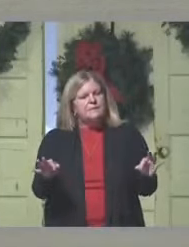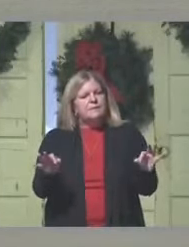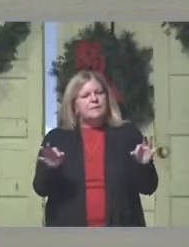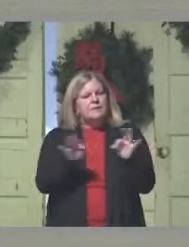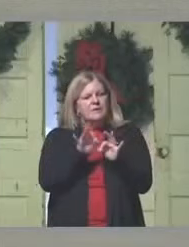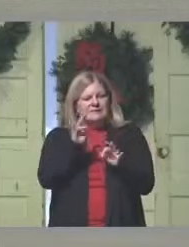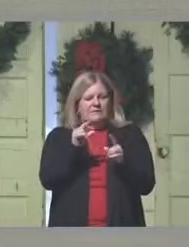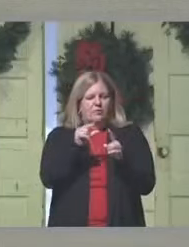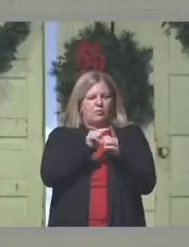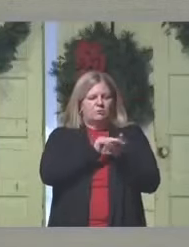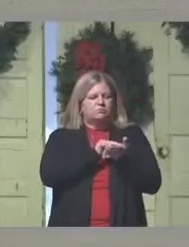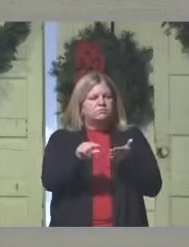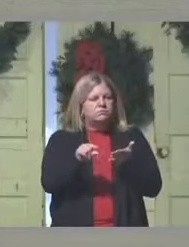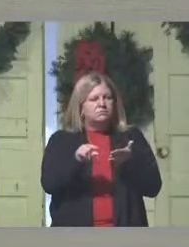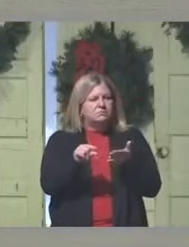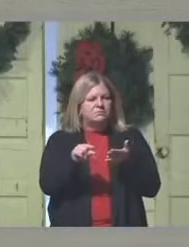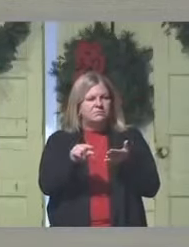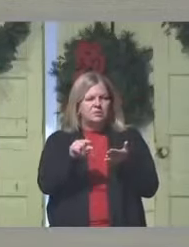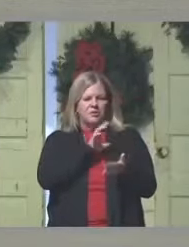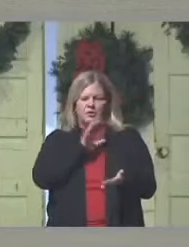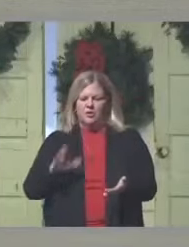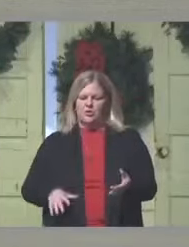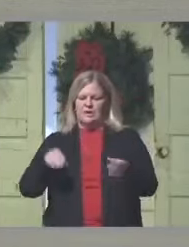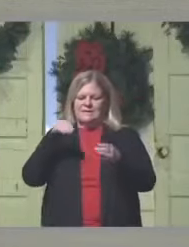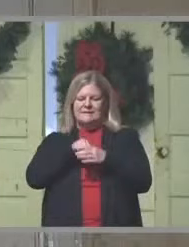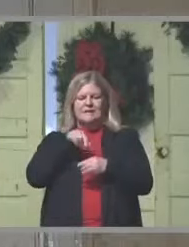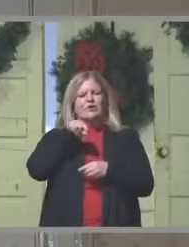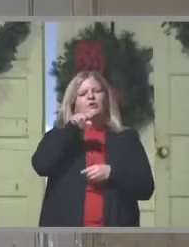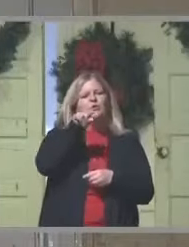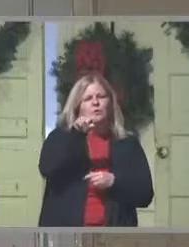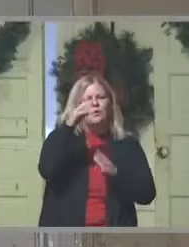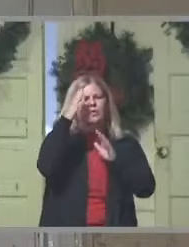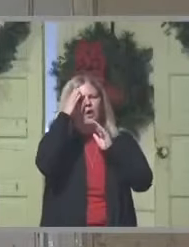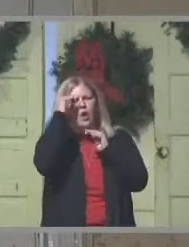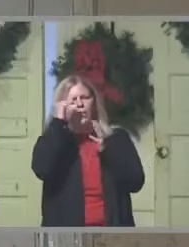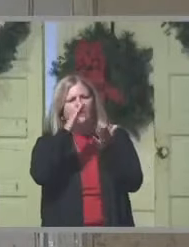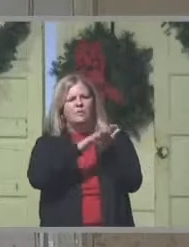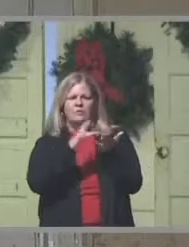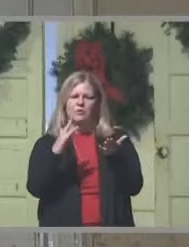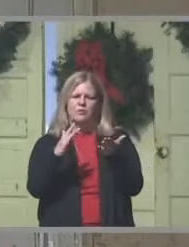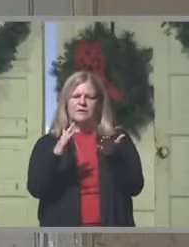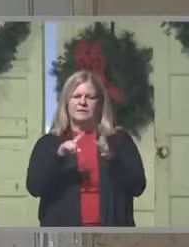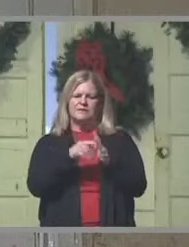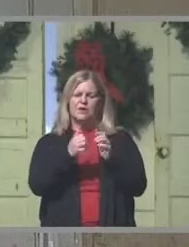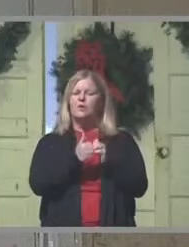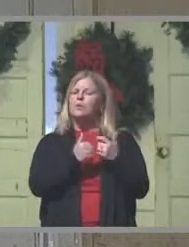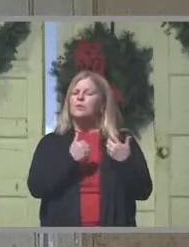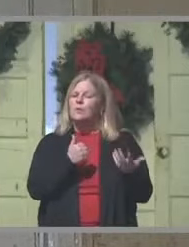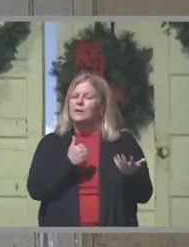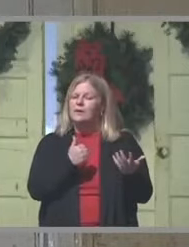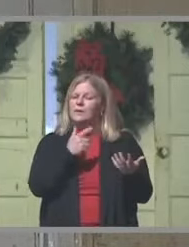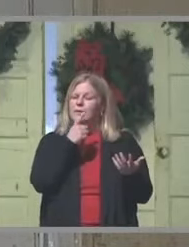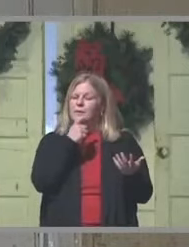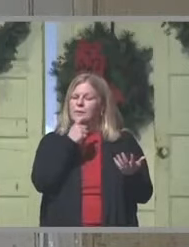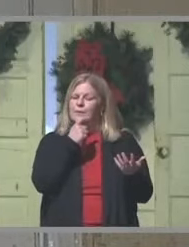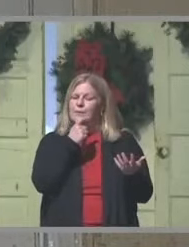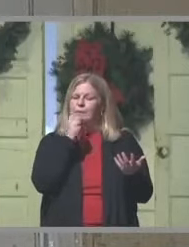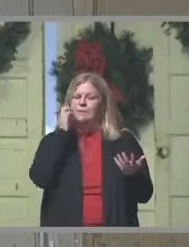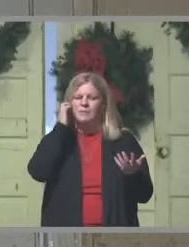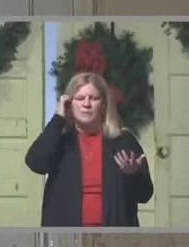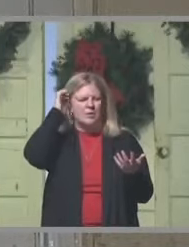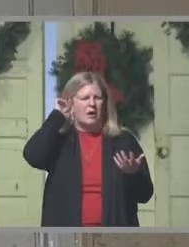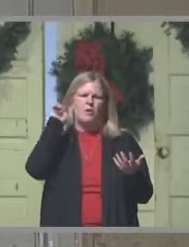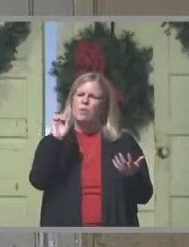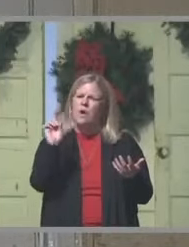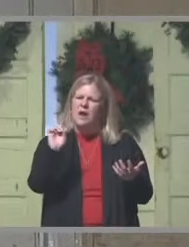seven-word passage of Scripture, Christ in you, the hope of glory. We'll begin with the questions of who and